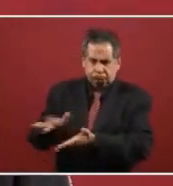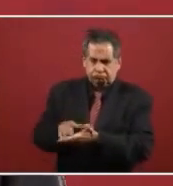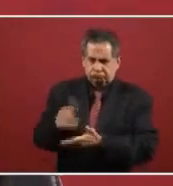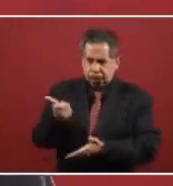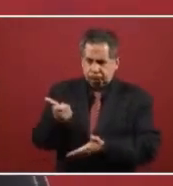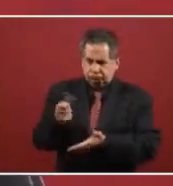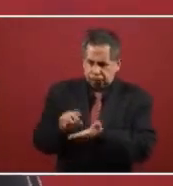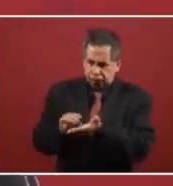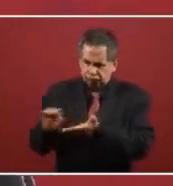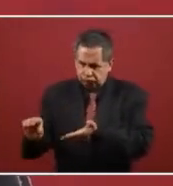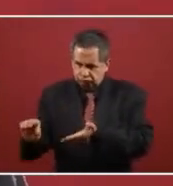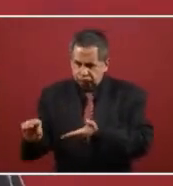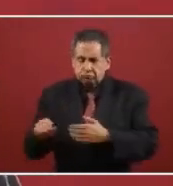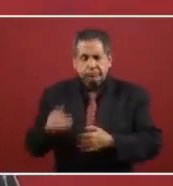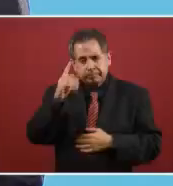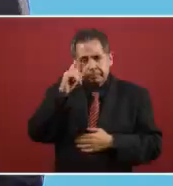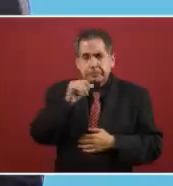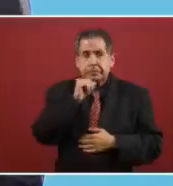that they